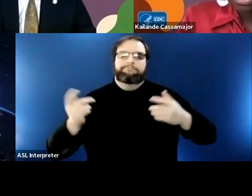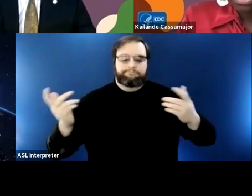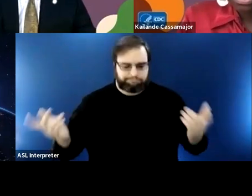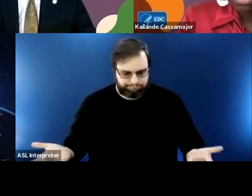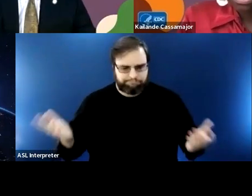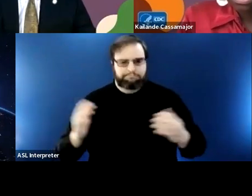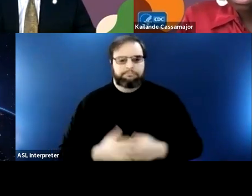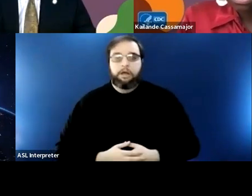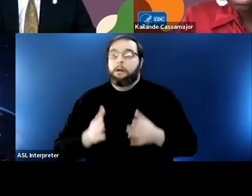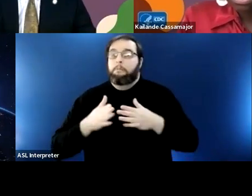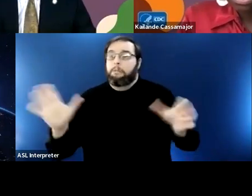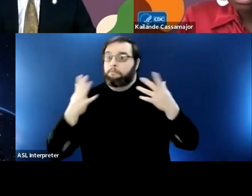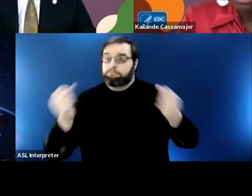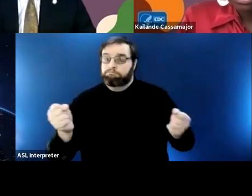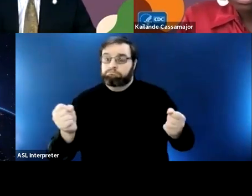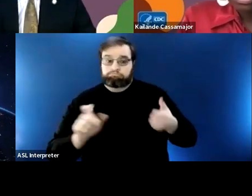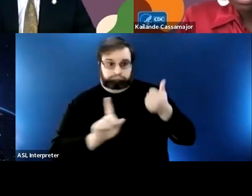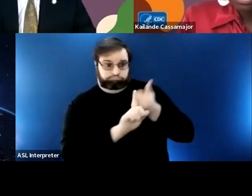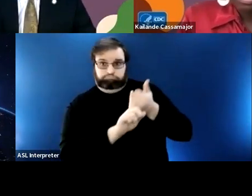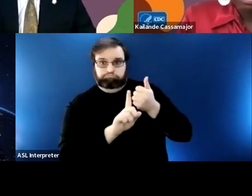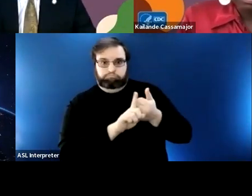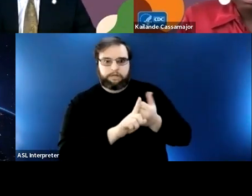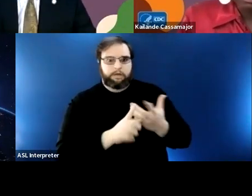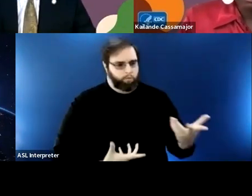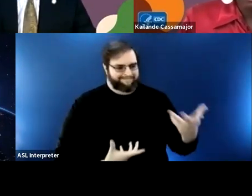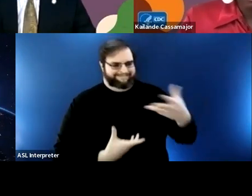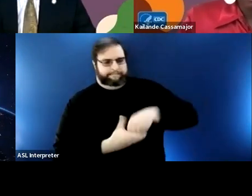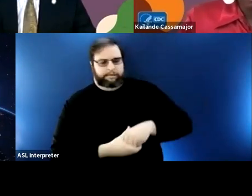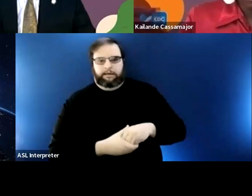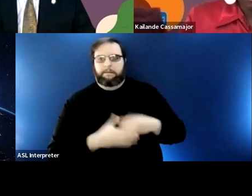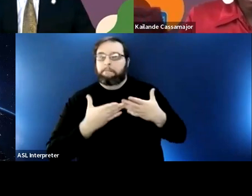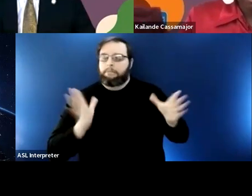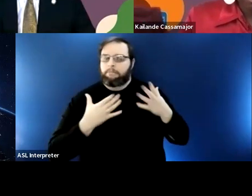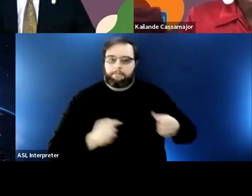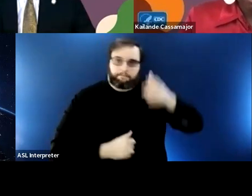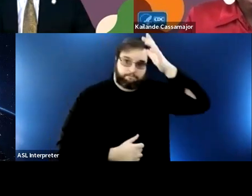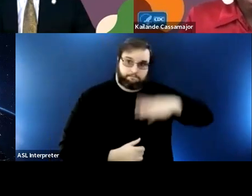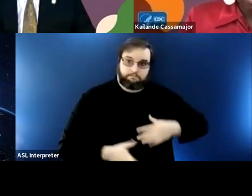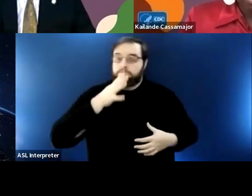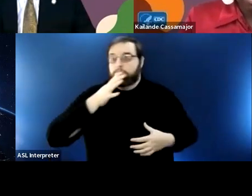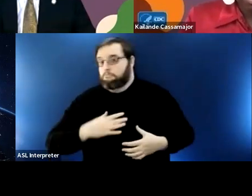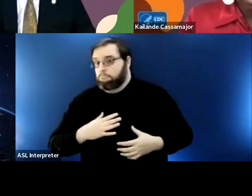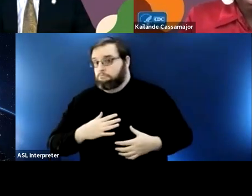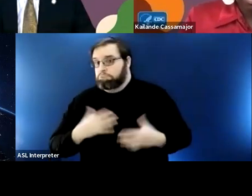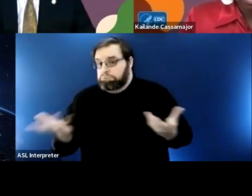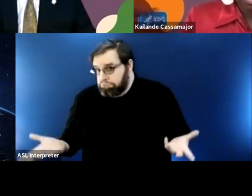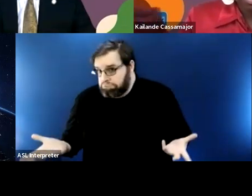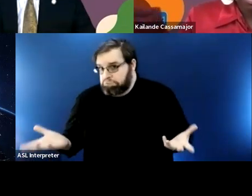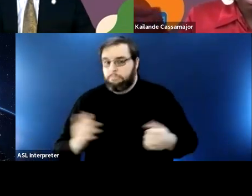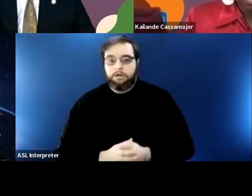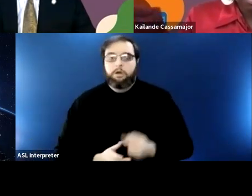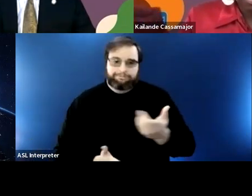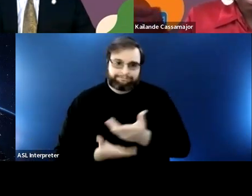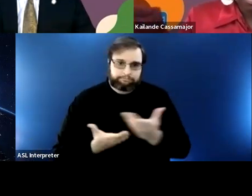but public health is an issue that there are issues within public health that affect us all, male and female. Mm-hmm. So it's, you know, it's one of those